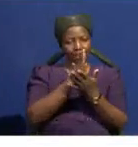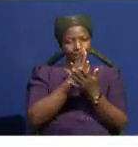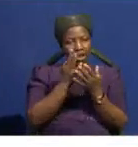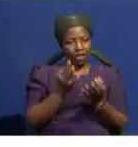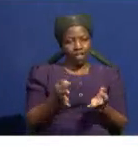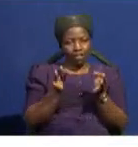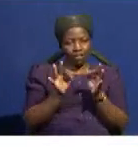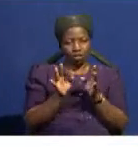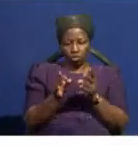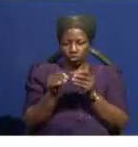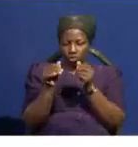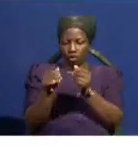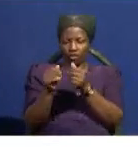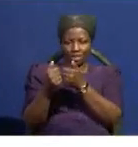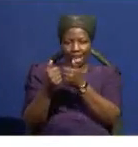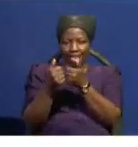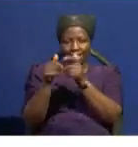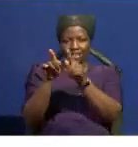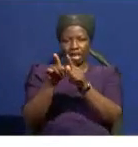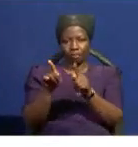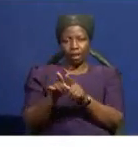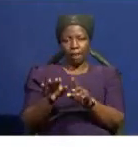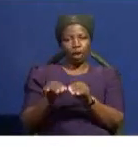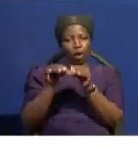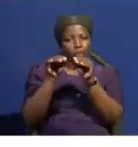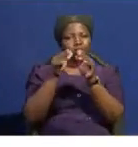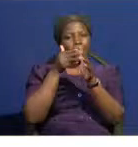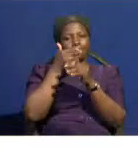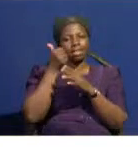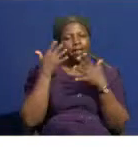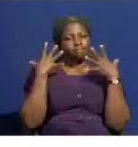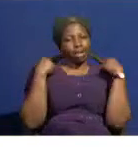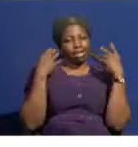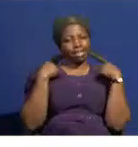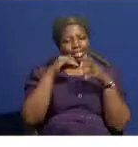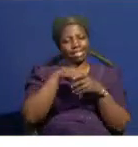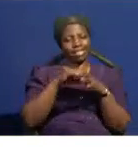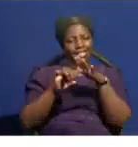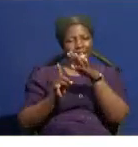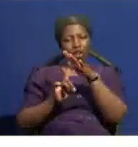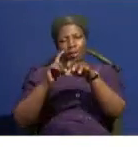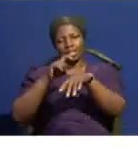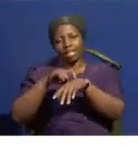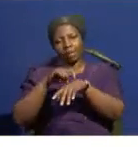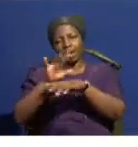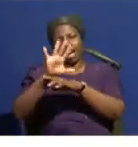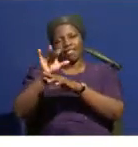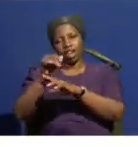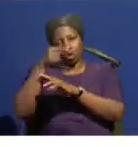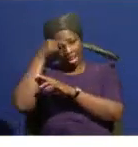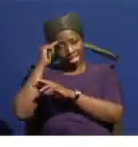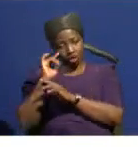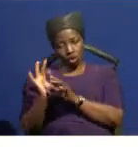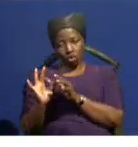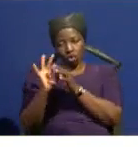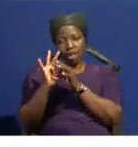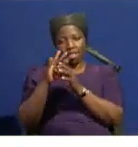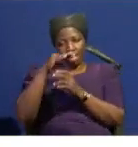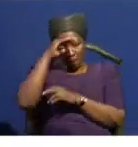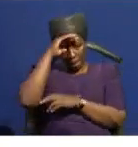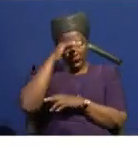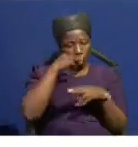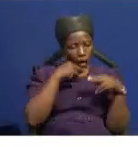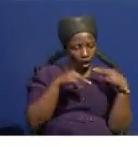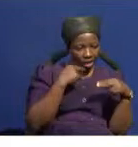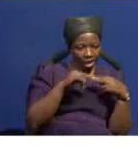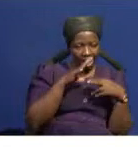common industry challenges, and promote best practices. Speaking in Nairobi when African originals formally joined the Bar, Hotel and